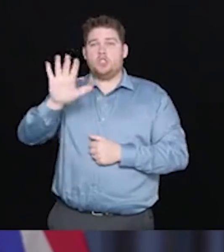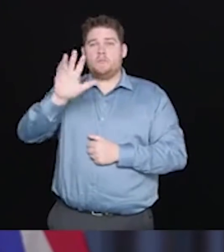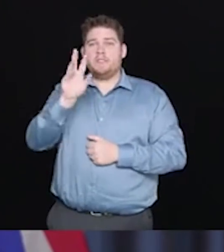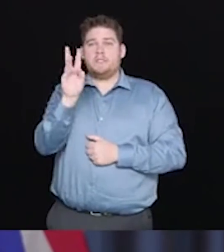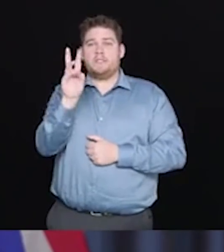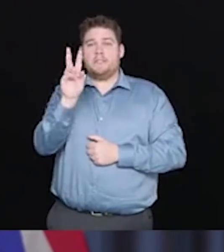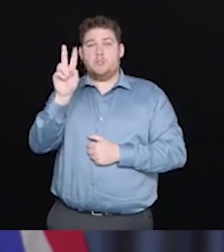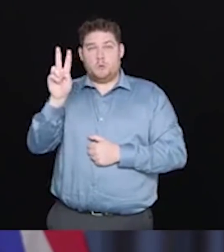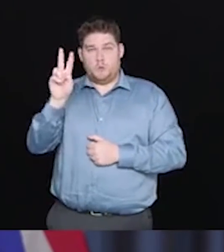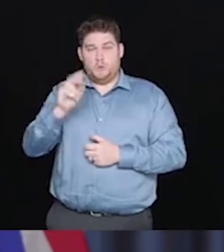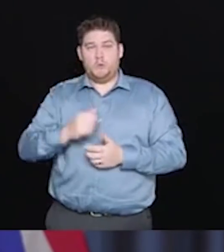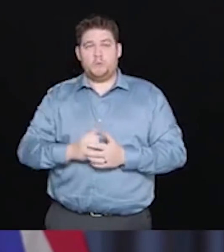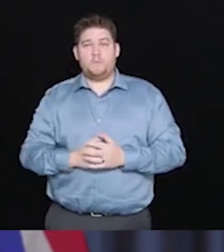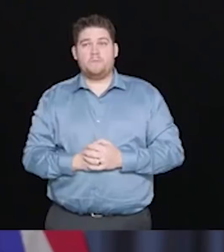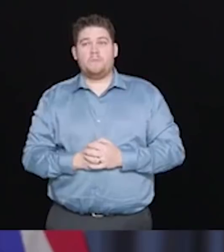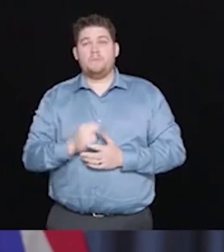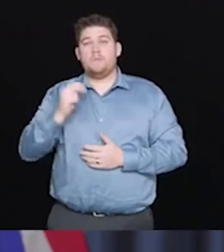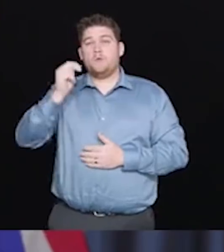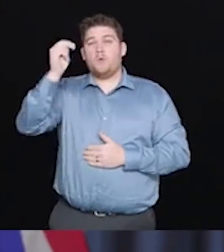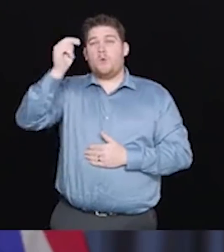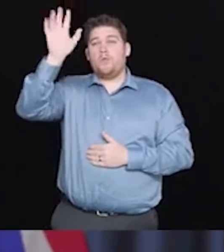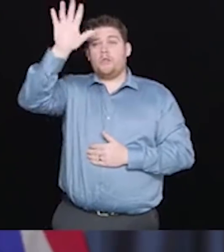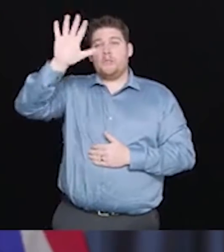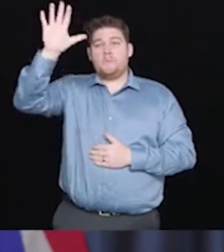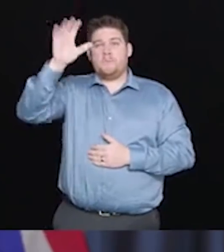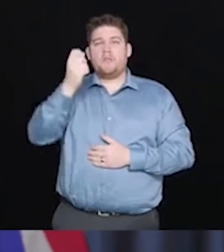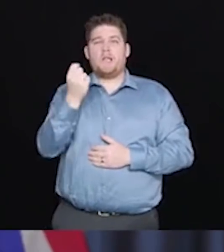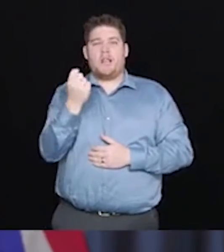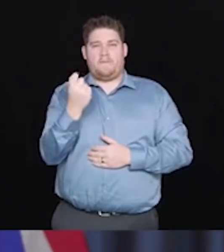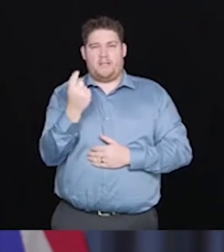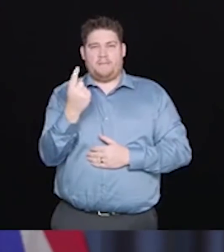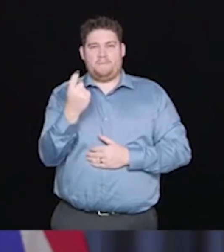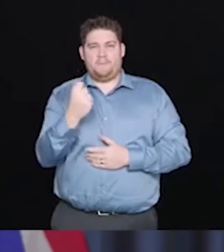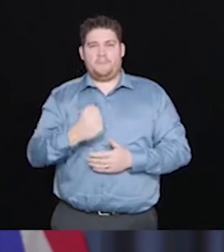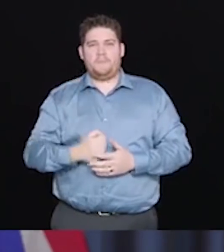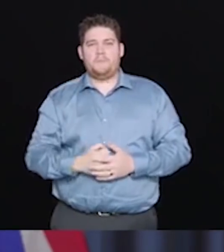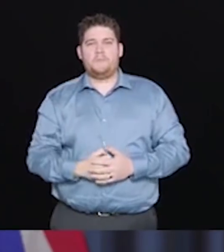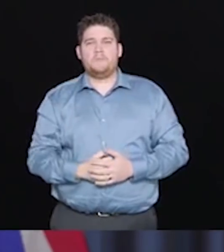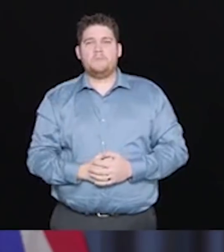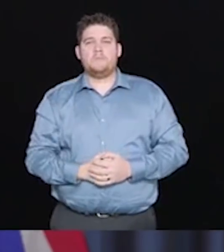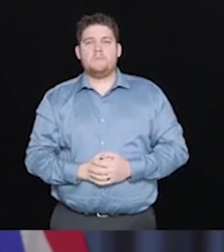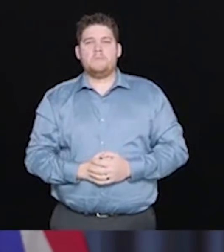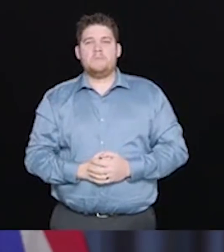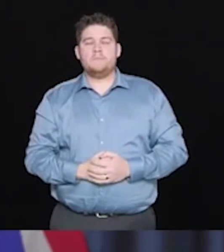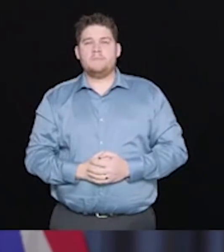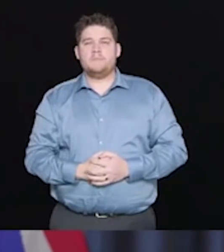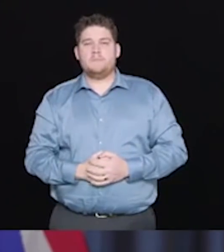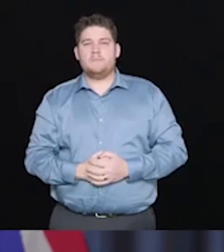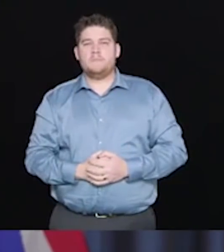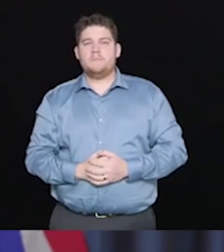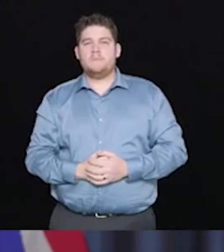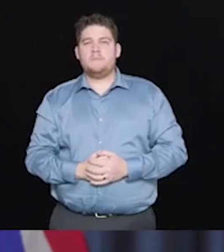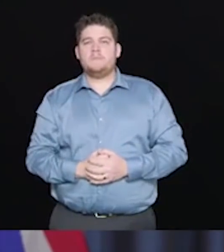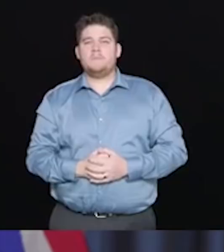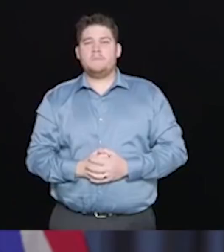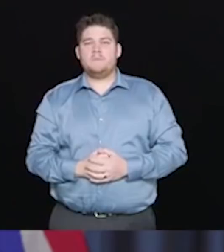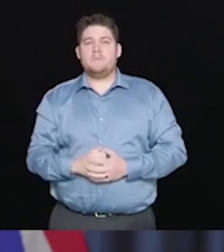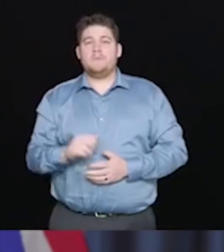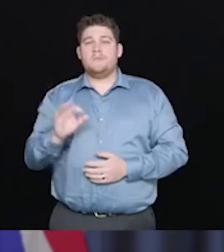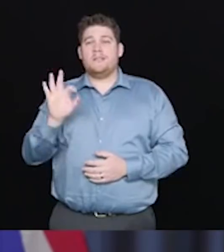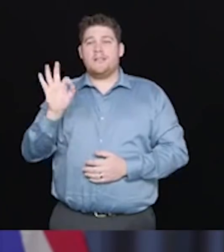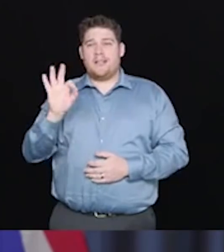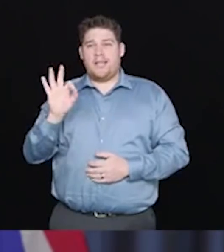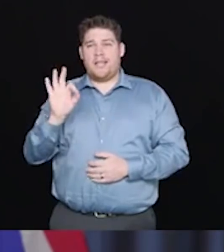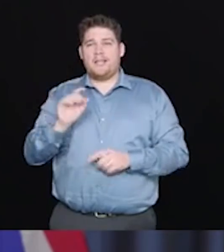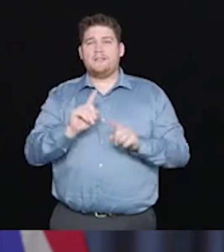the Northern Health Region. As you are aware, we have 9 long-term care facility outbreaks that are ongoing.